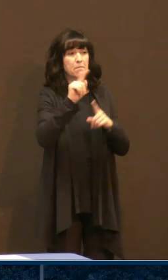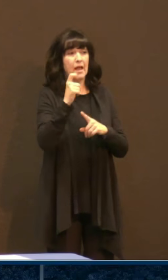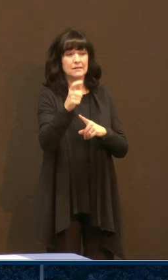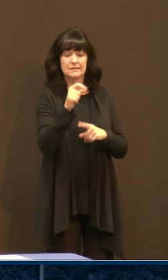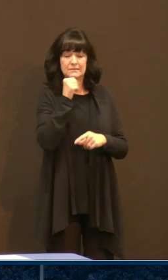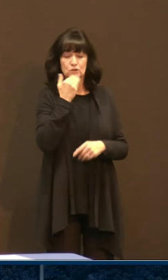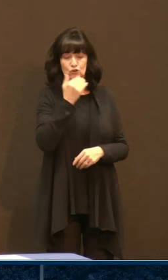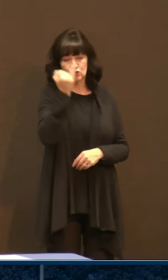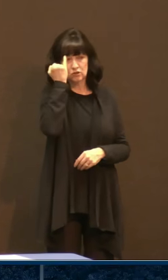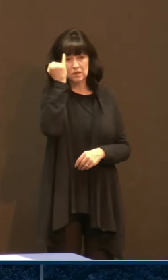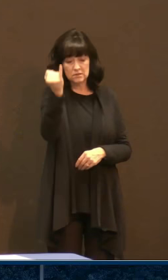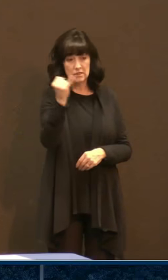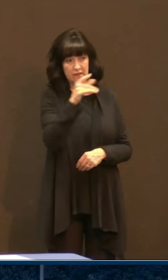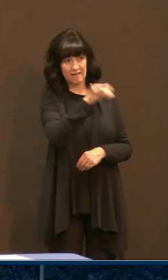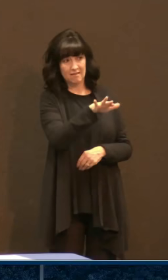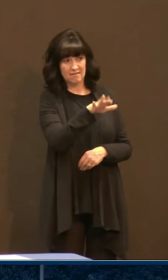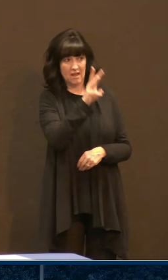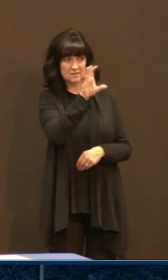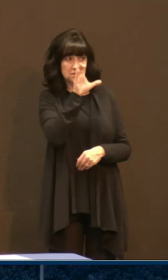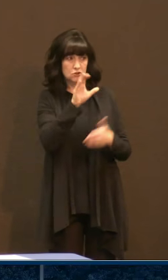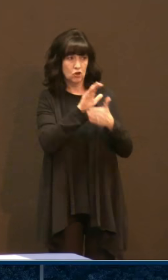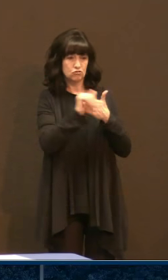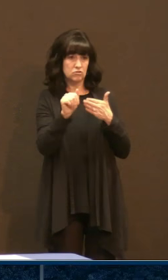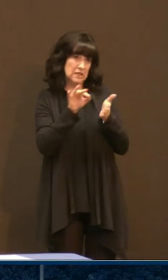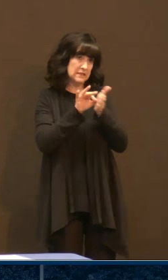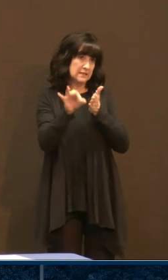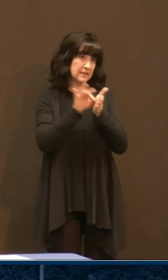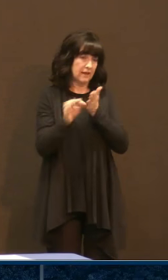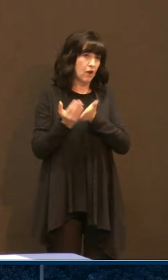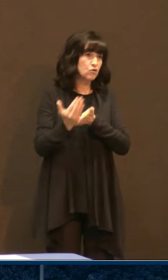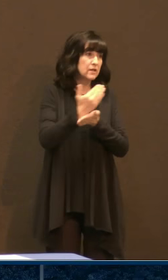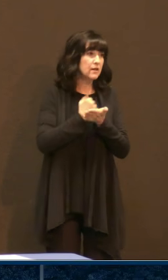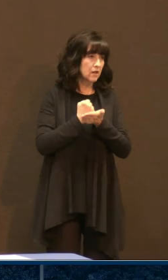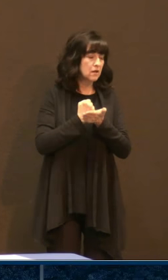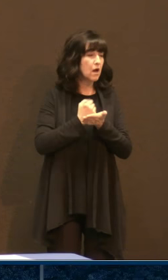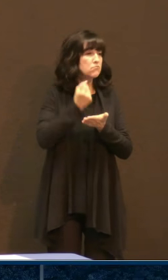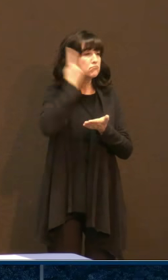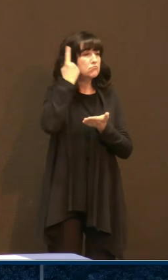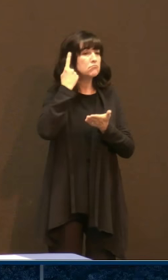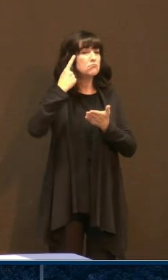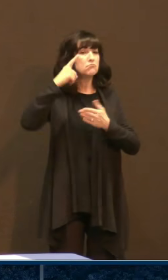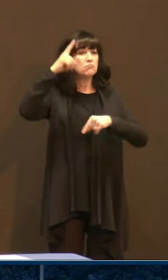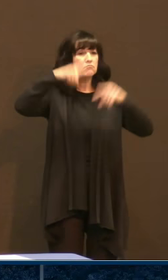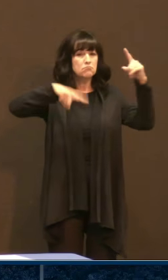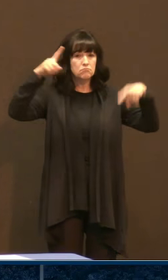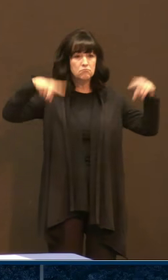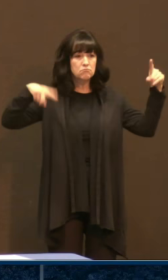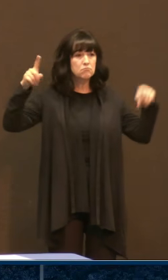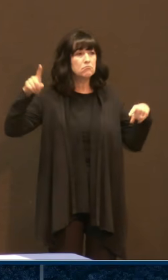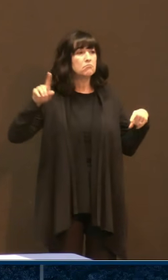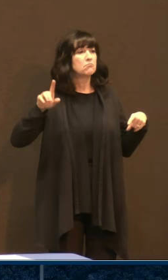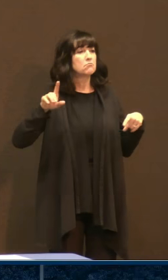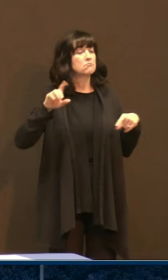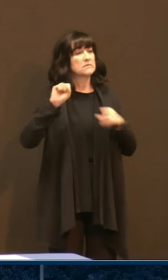be taxable. Everybody has a different situation in terms of their tax